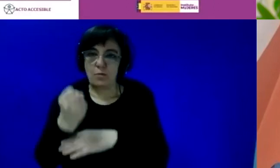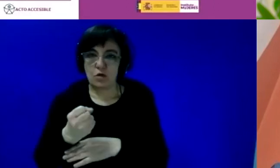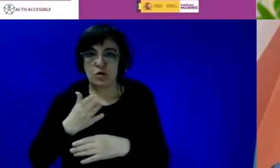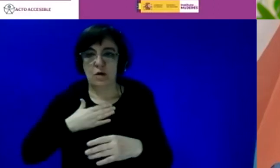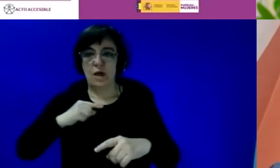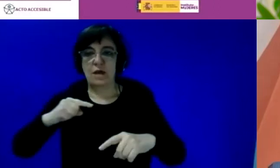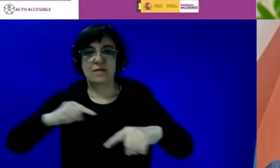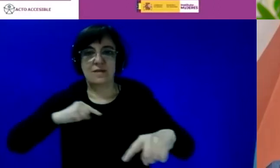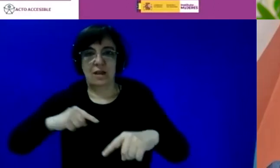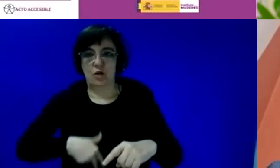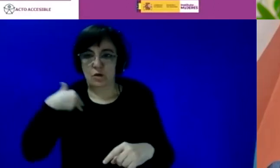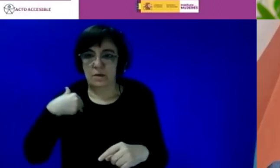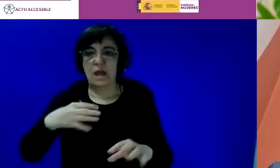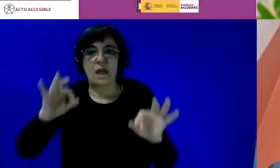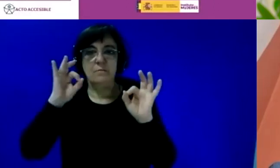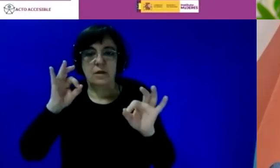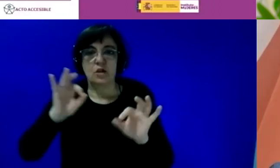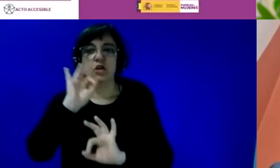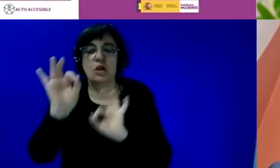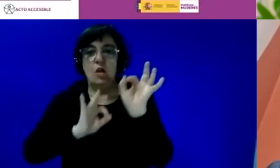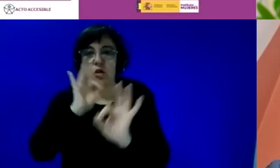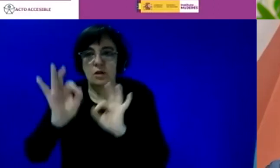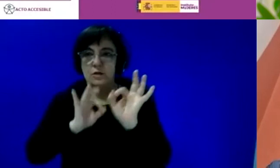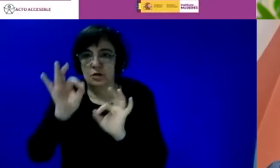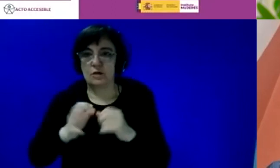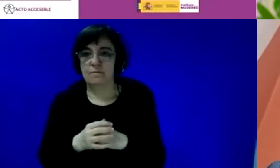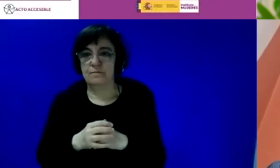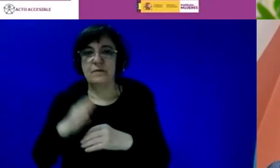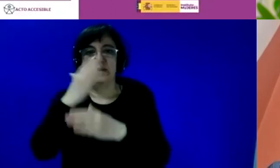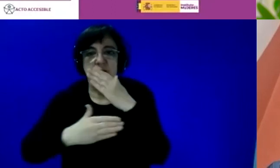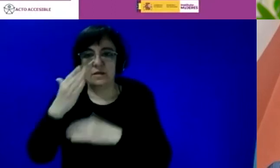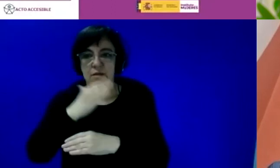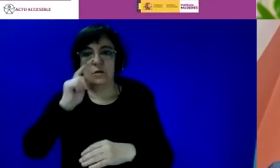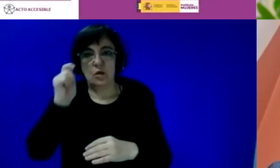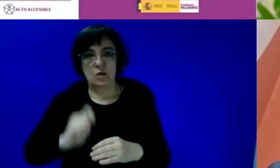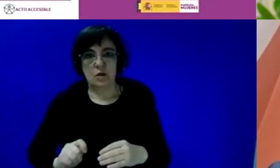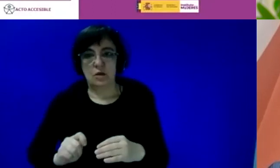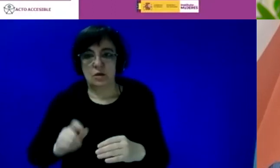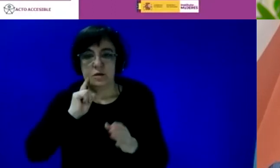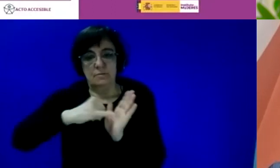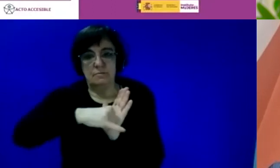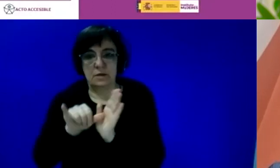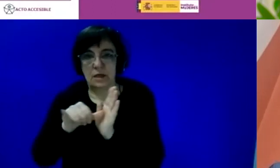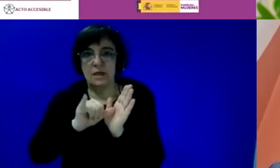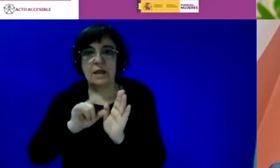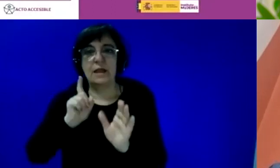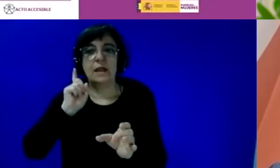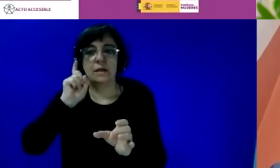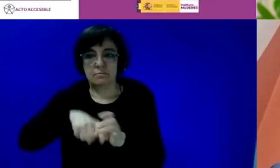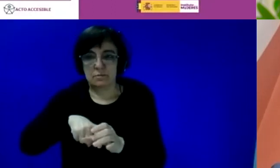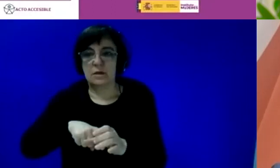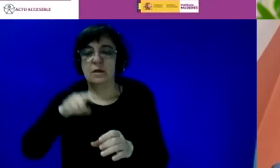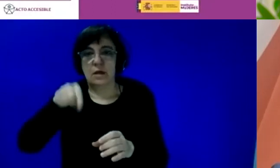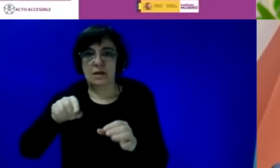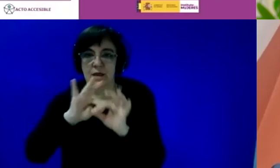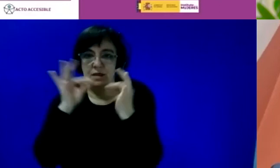the seminar and offer you all our support from the Director General for Disability Policies, and